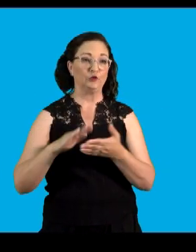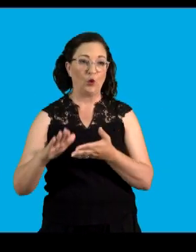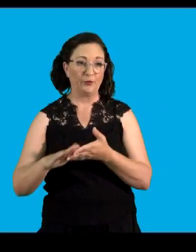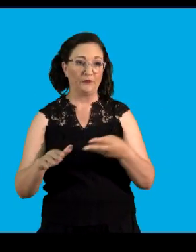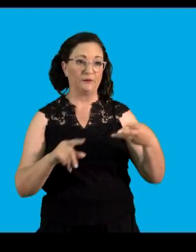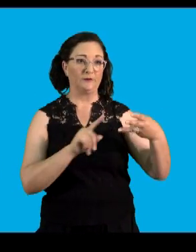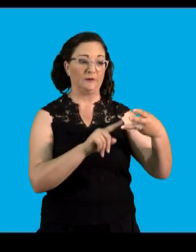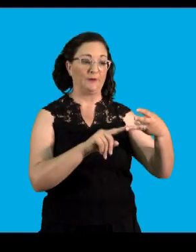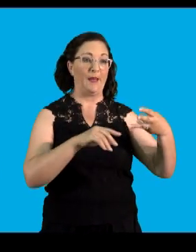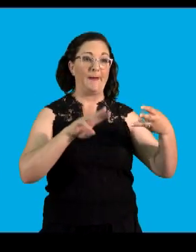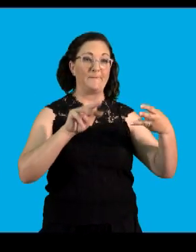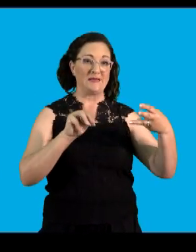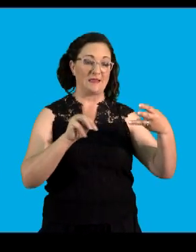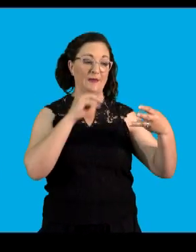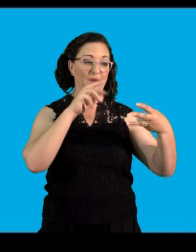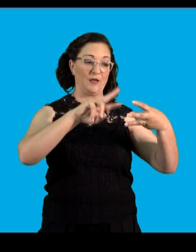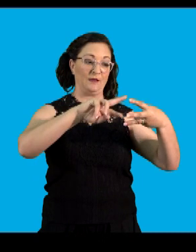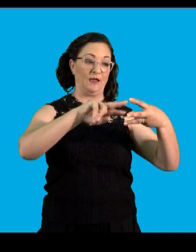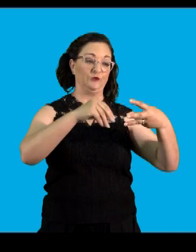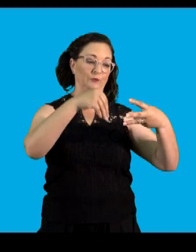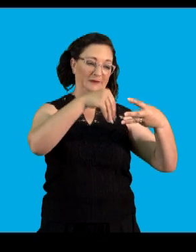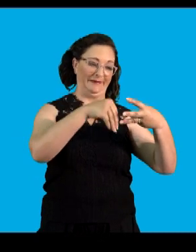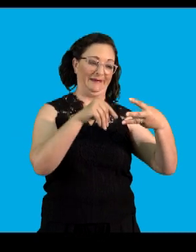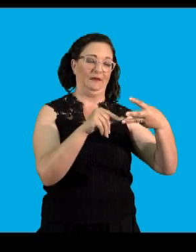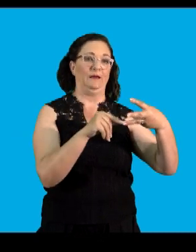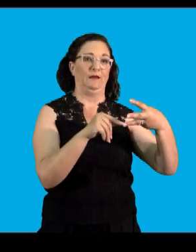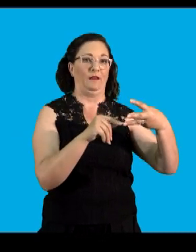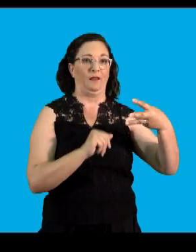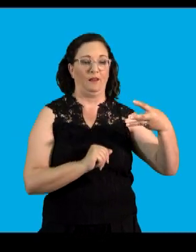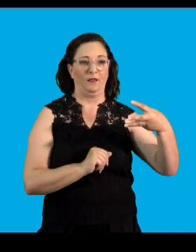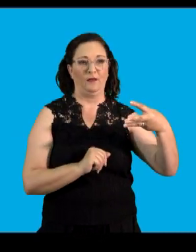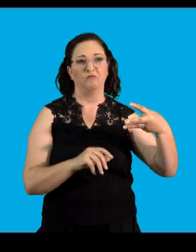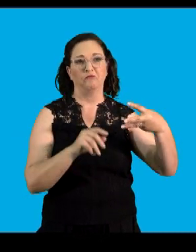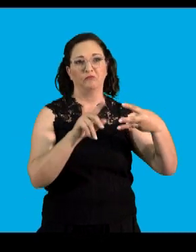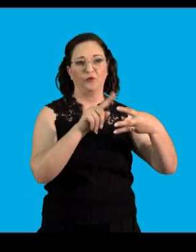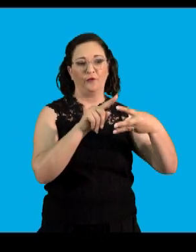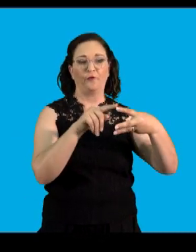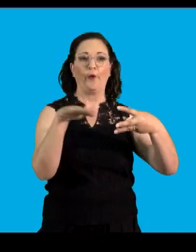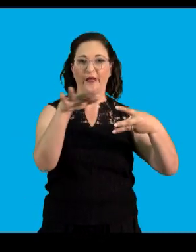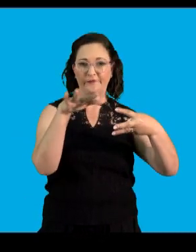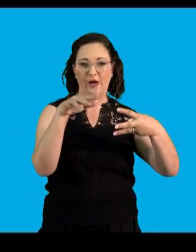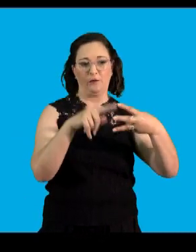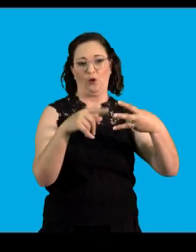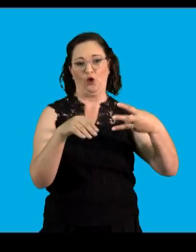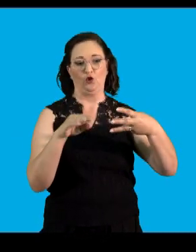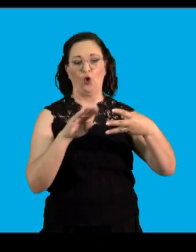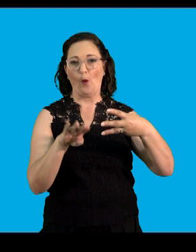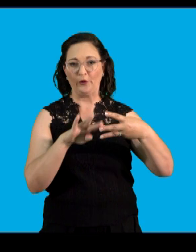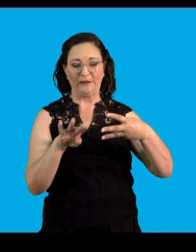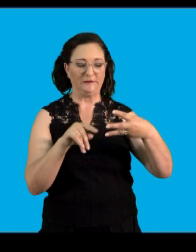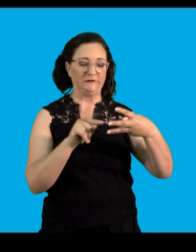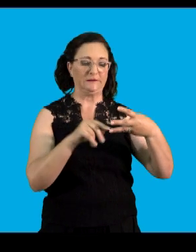that miscellaneous consists of these 2 topics, environments and the operations. They will come